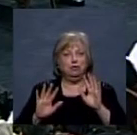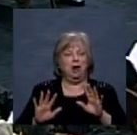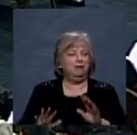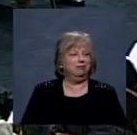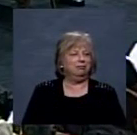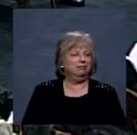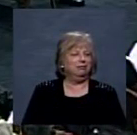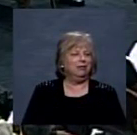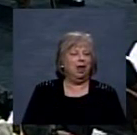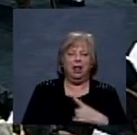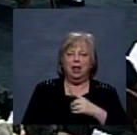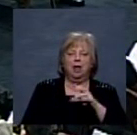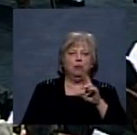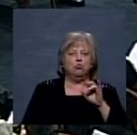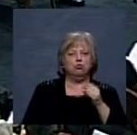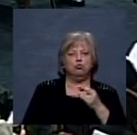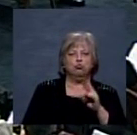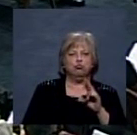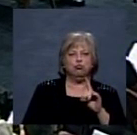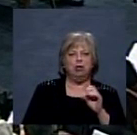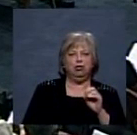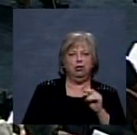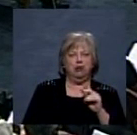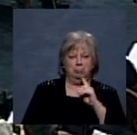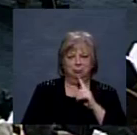Ferguson. So I'm supportive. It sounds great. The